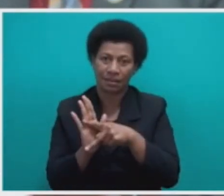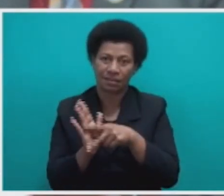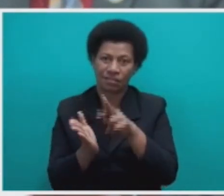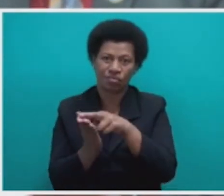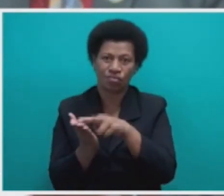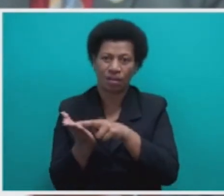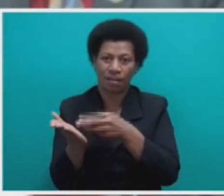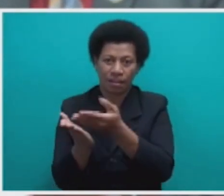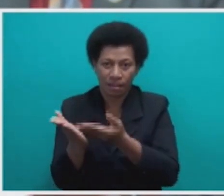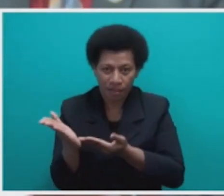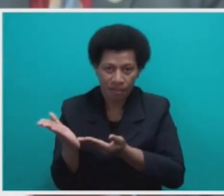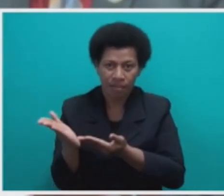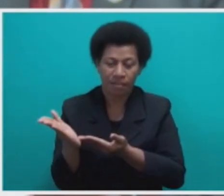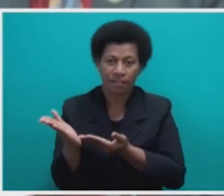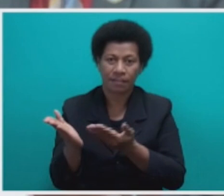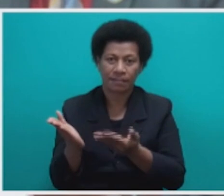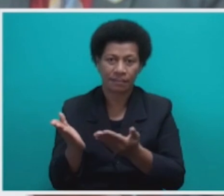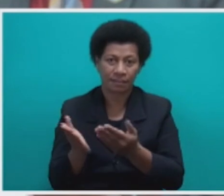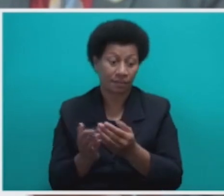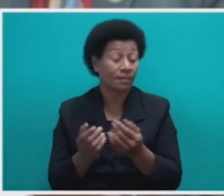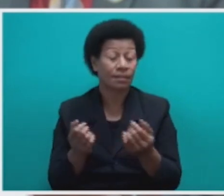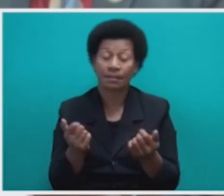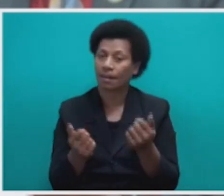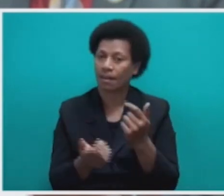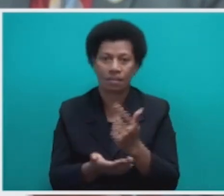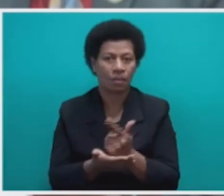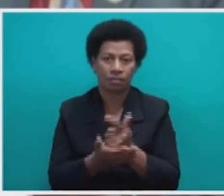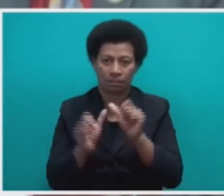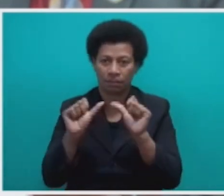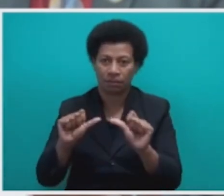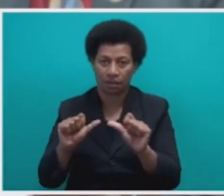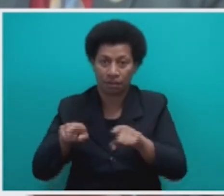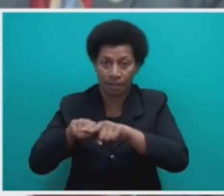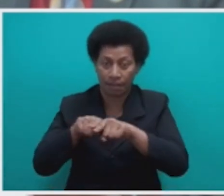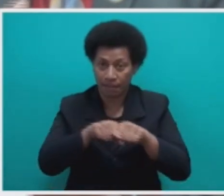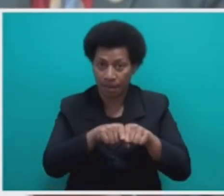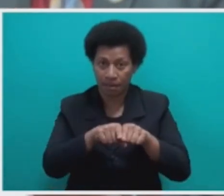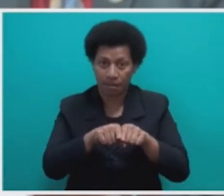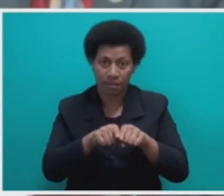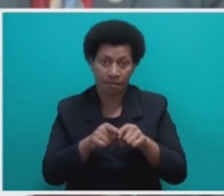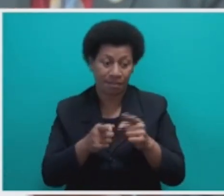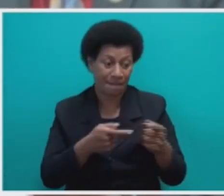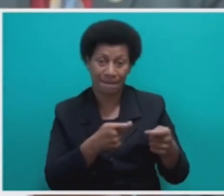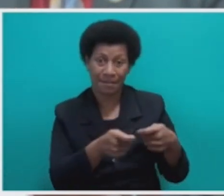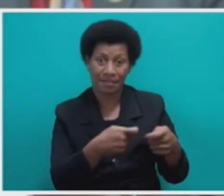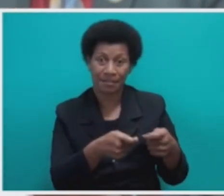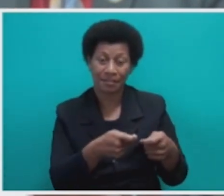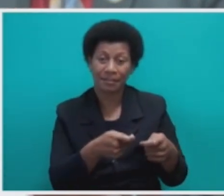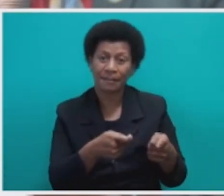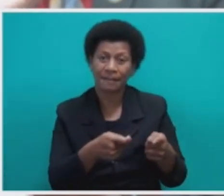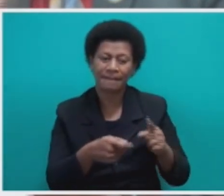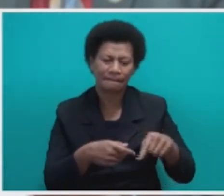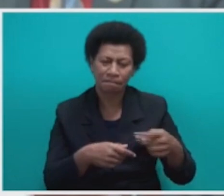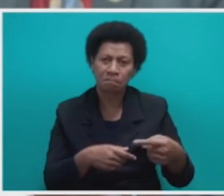of a lot of protection, which means that producers, and some of them have carried on